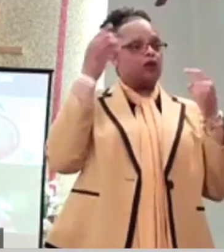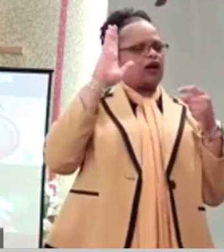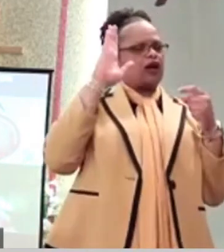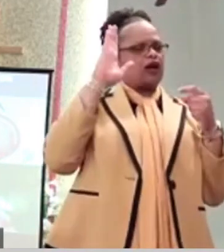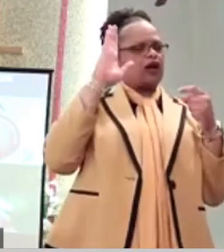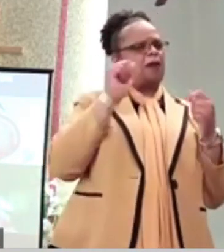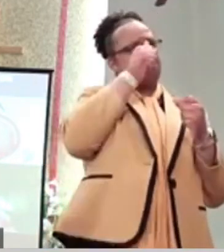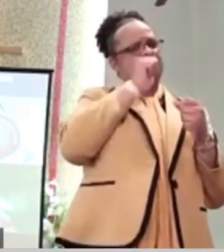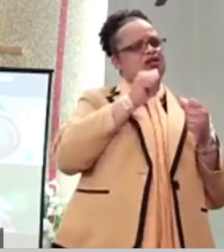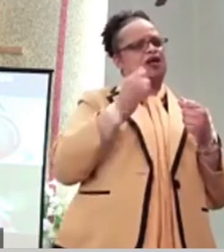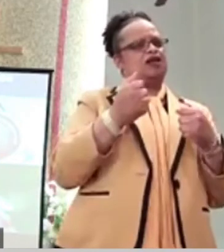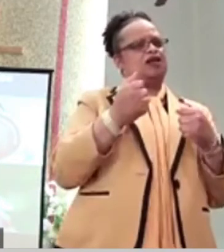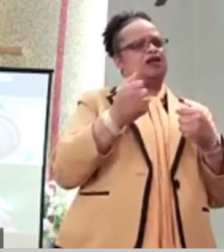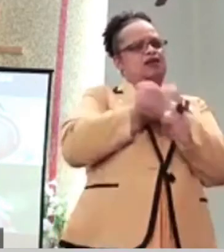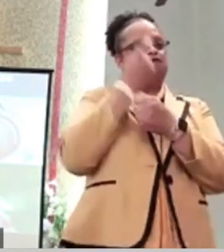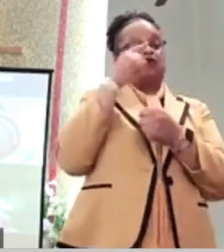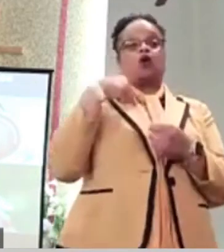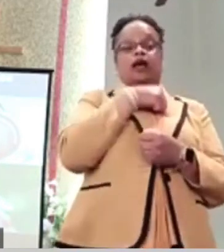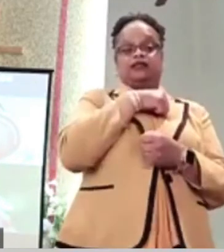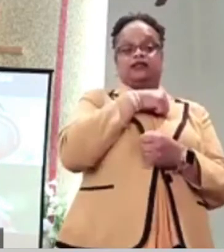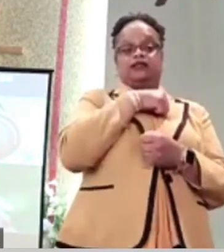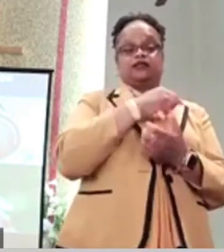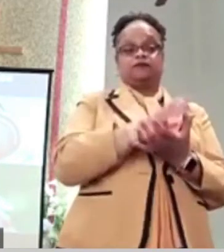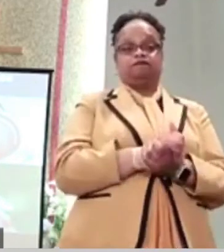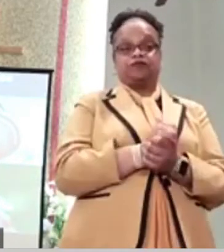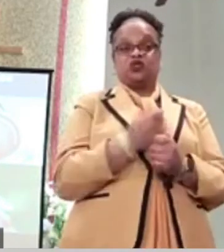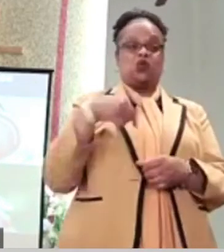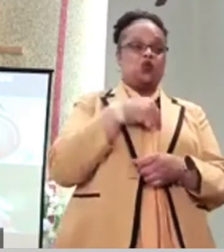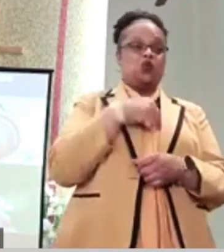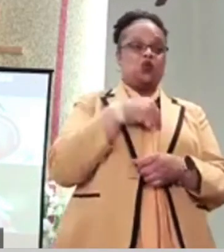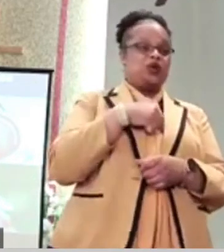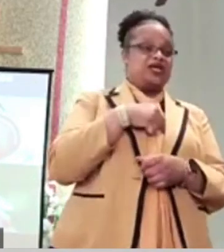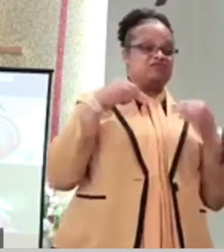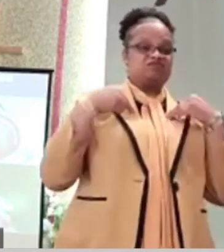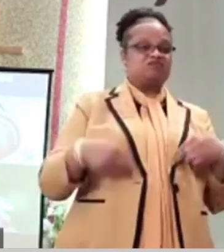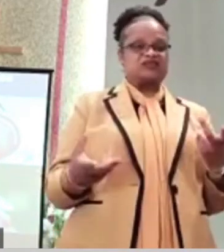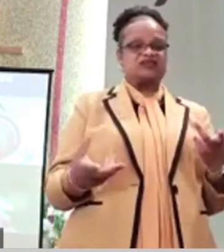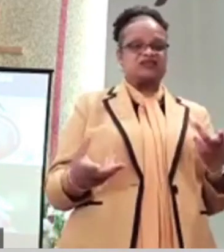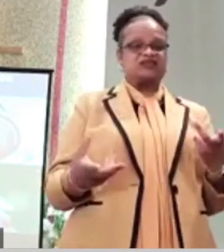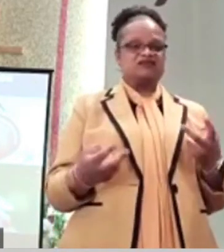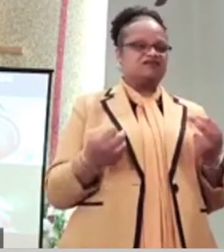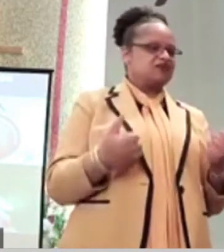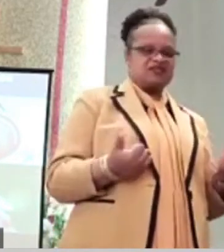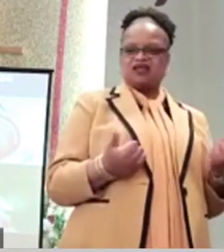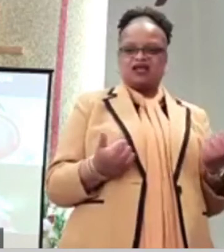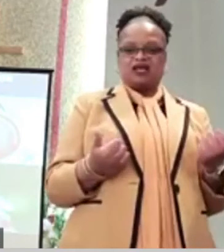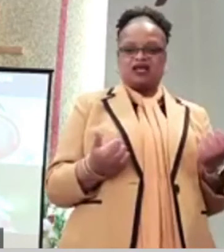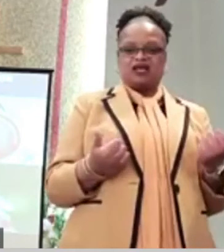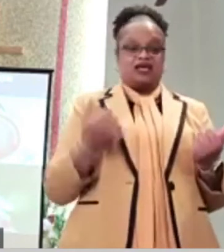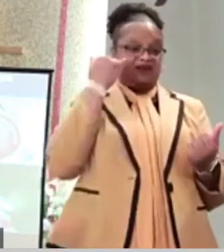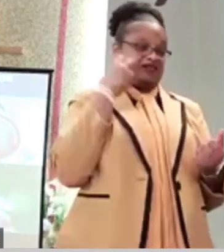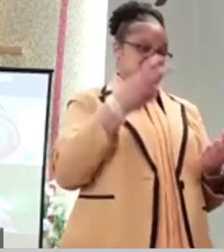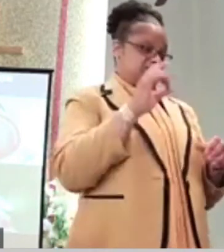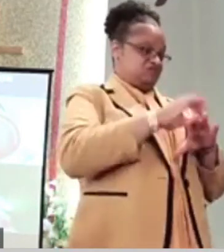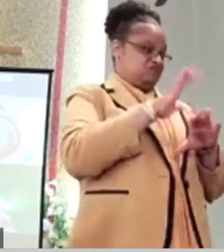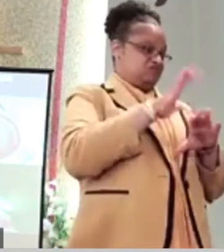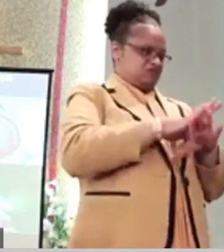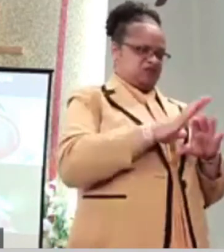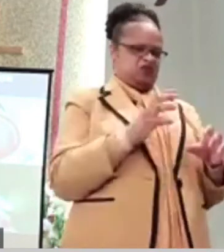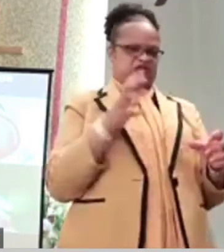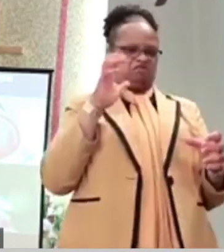love for all of us. You see, as humans, we are quick to squish an annoying mosquito feasting